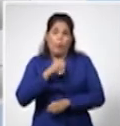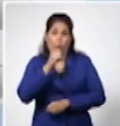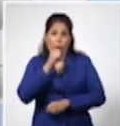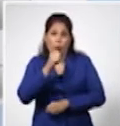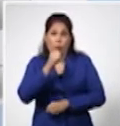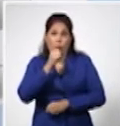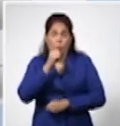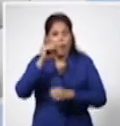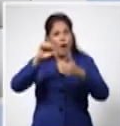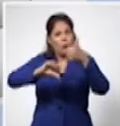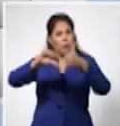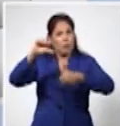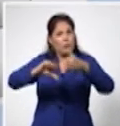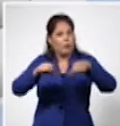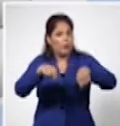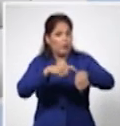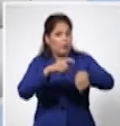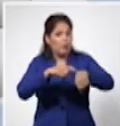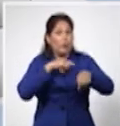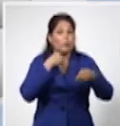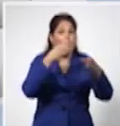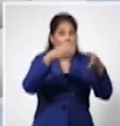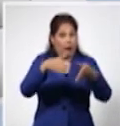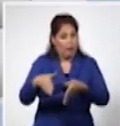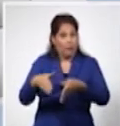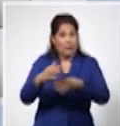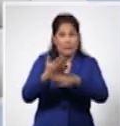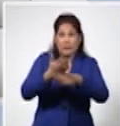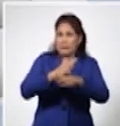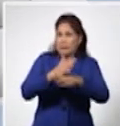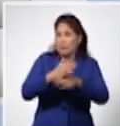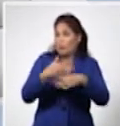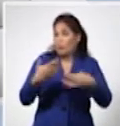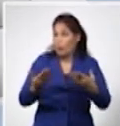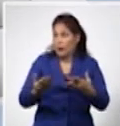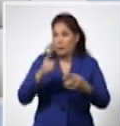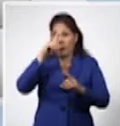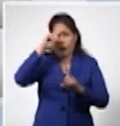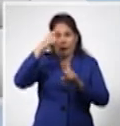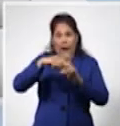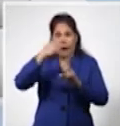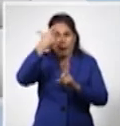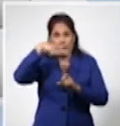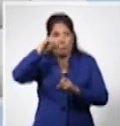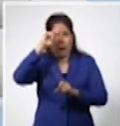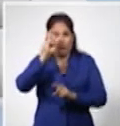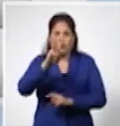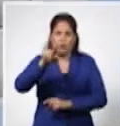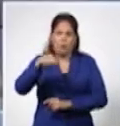736,372 COVID-19 fatalities worldwide, and a mortality rate of